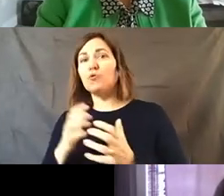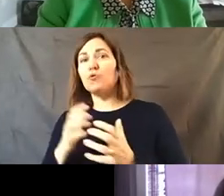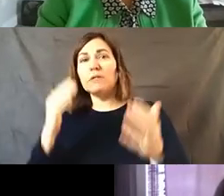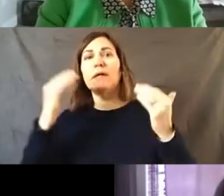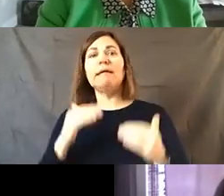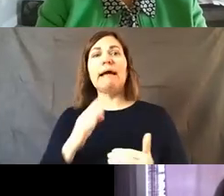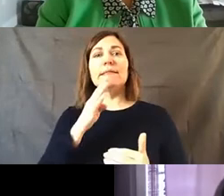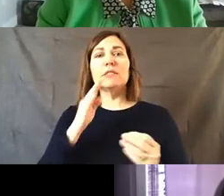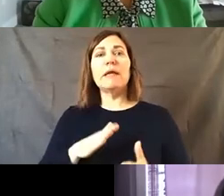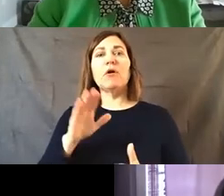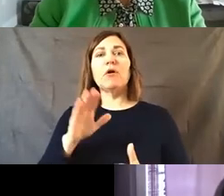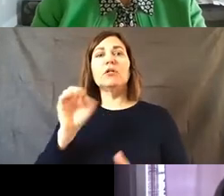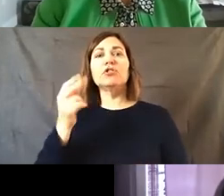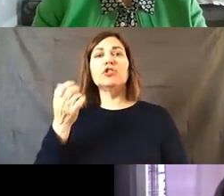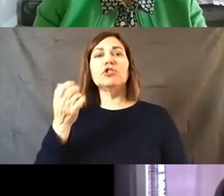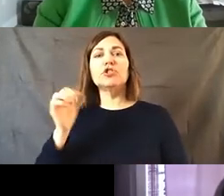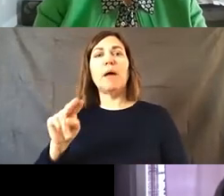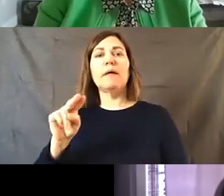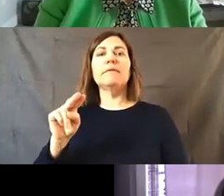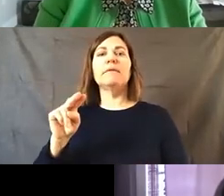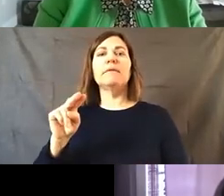Pomai.